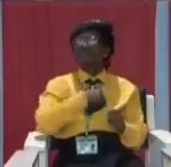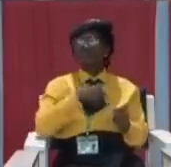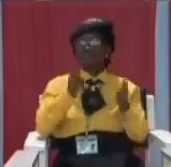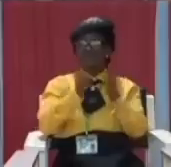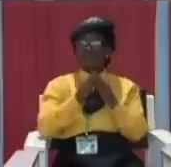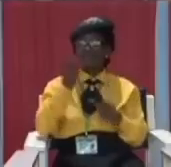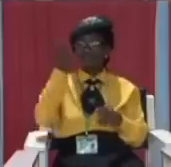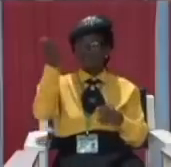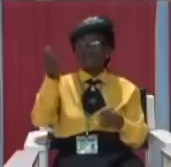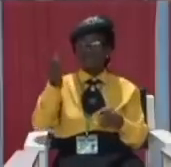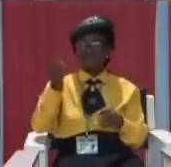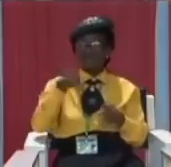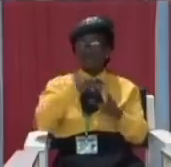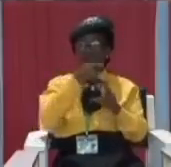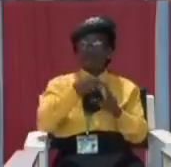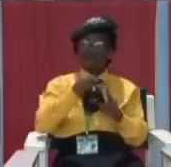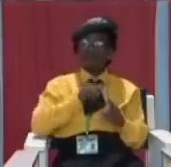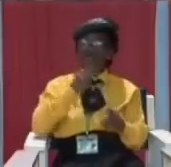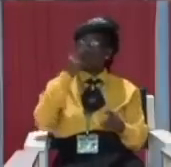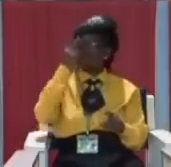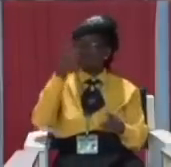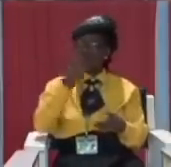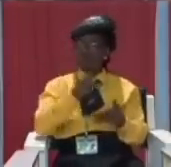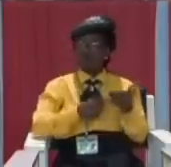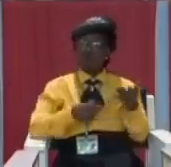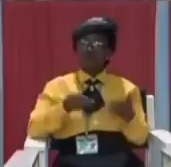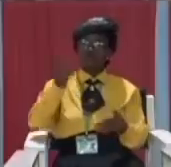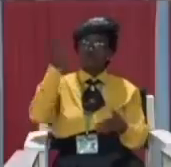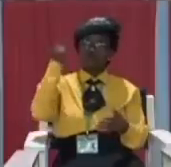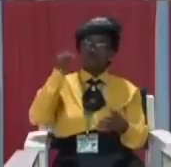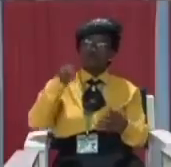And when I saw what was going on,